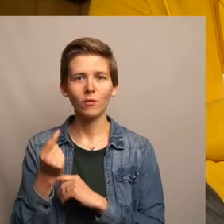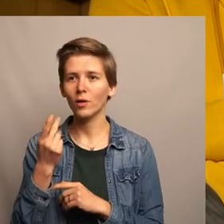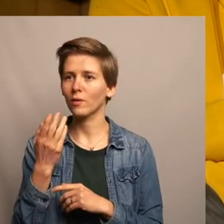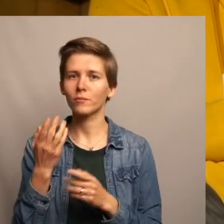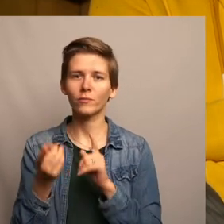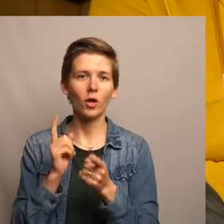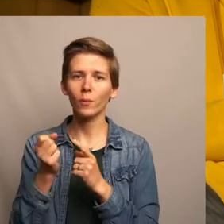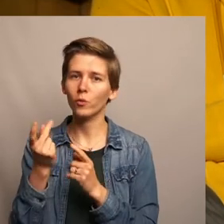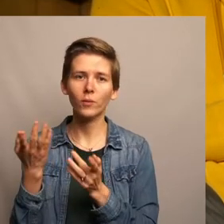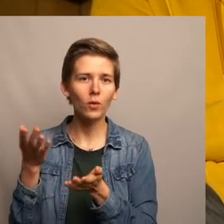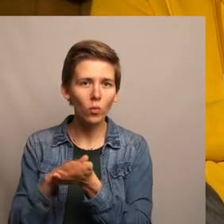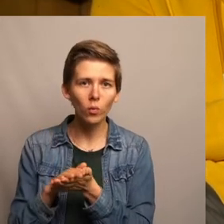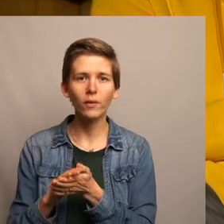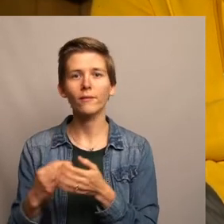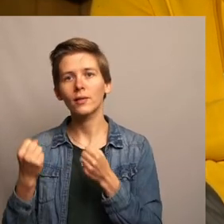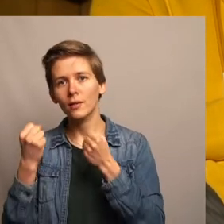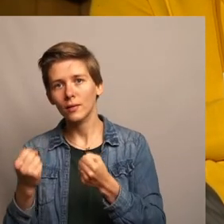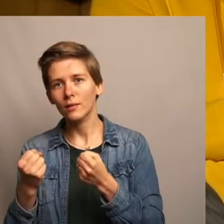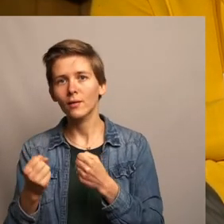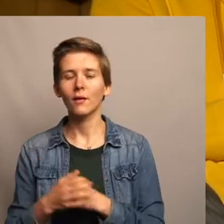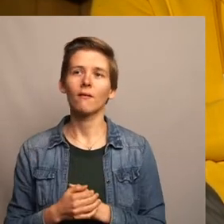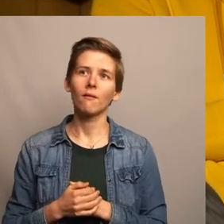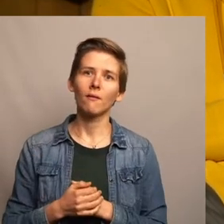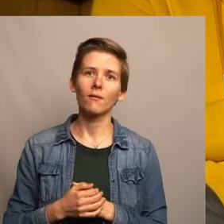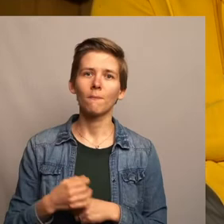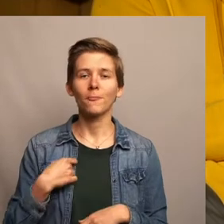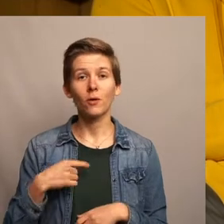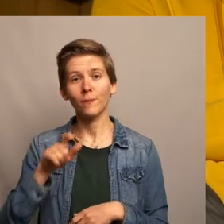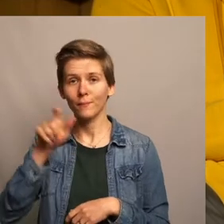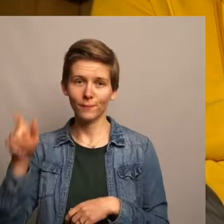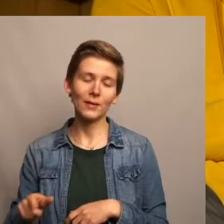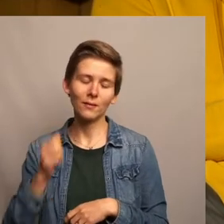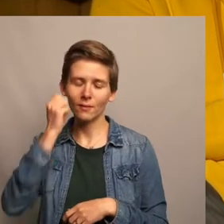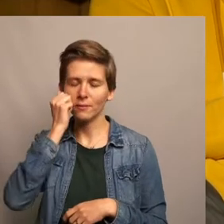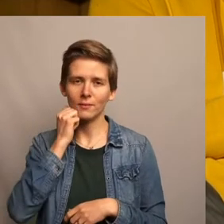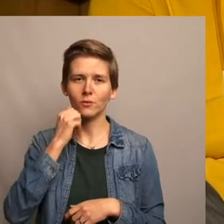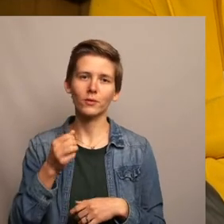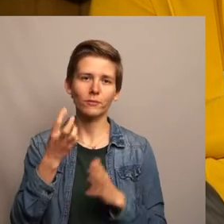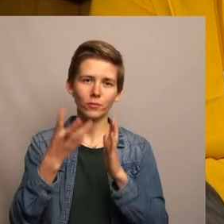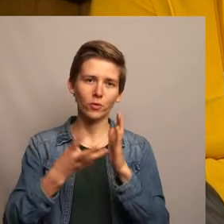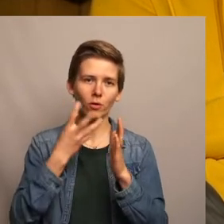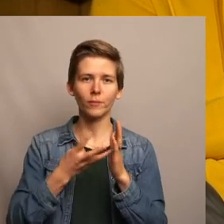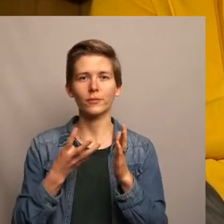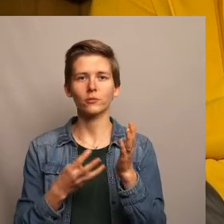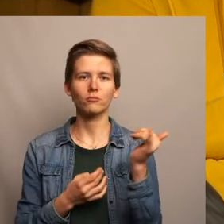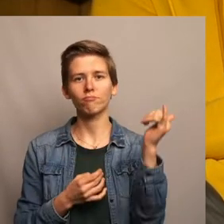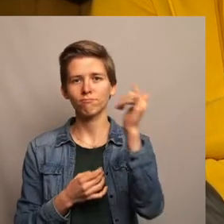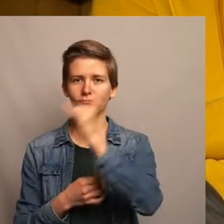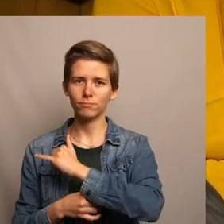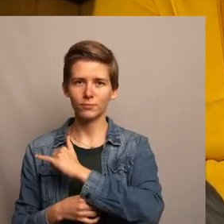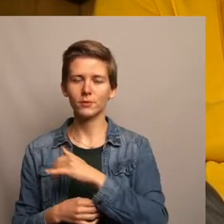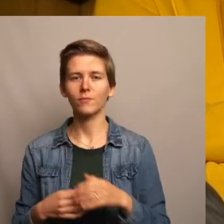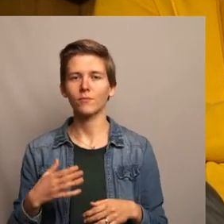that like I'm lucky that I live in Italy. It's 3 hours flight. I live in Milan. My original